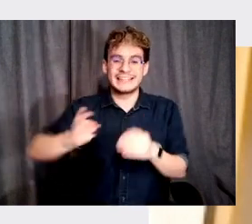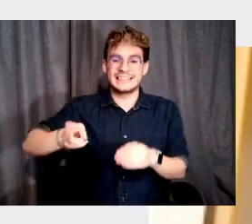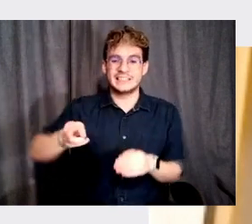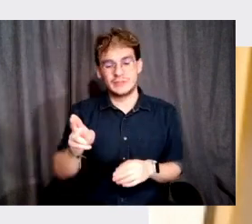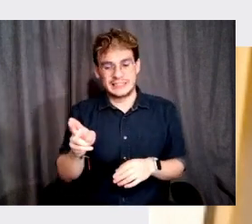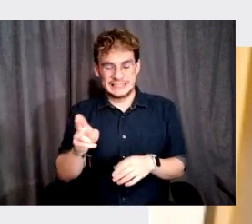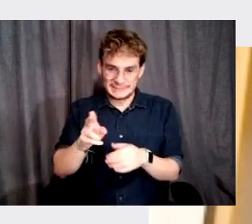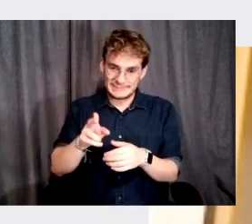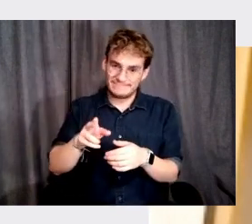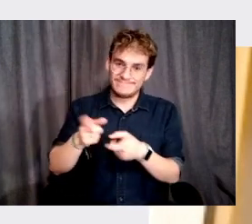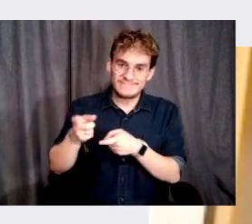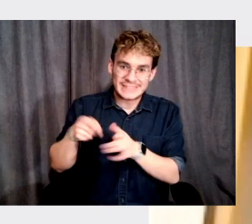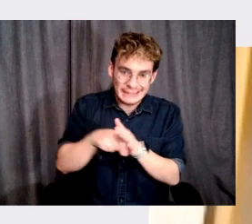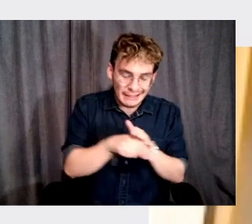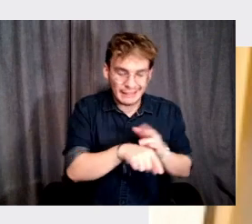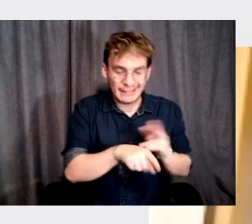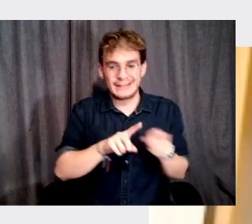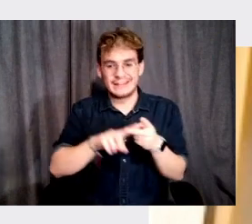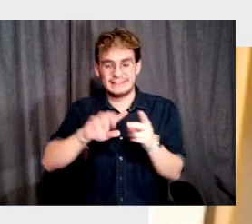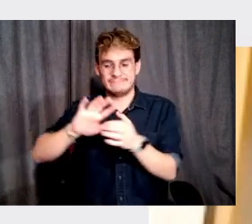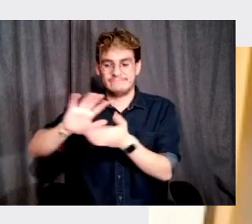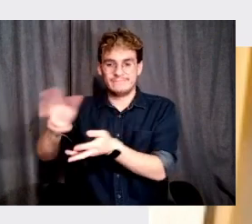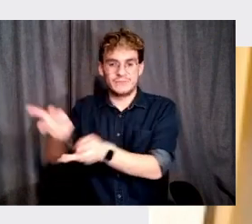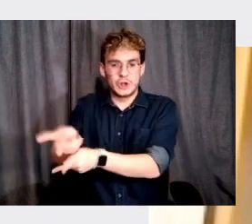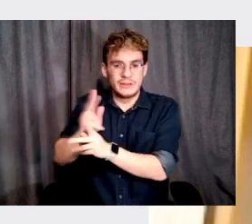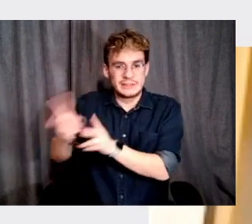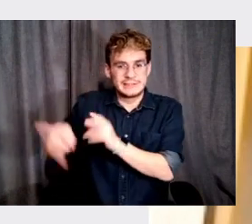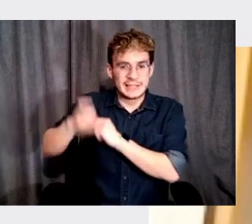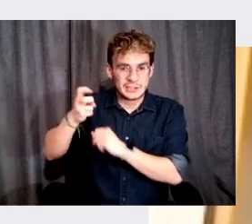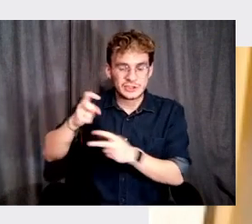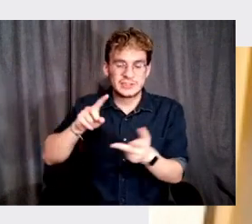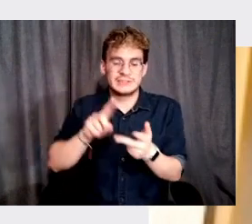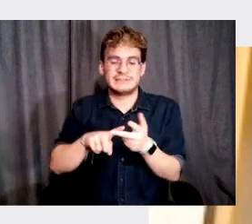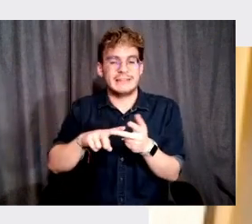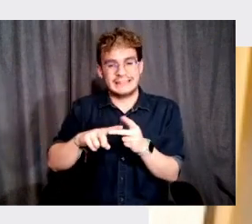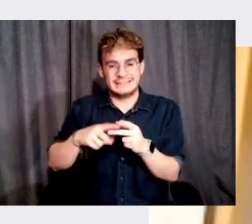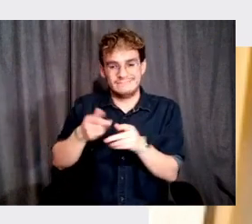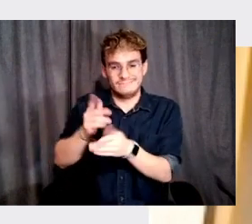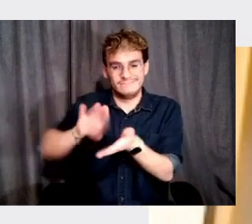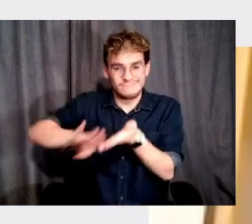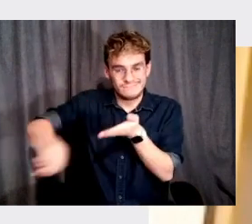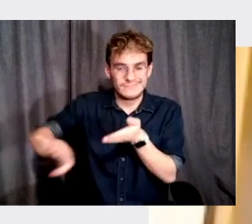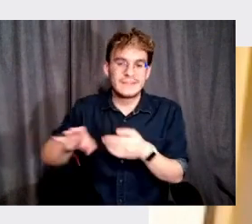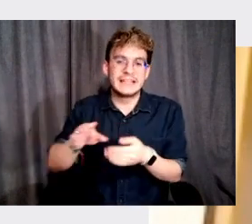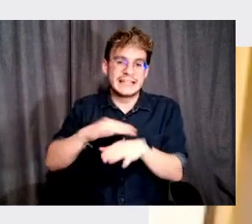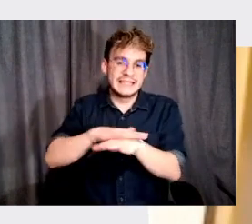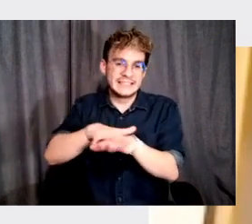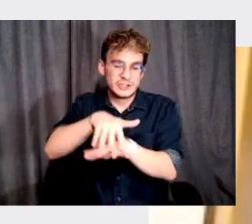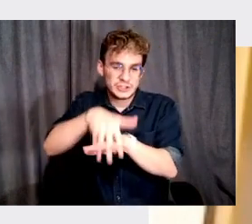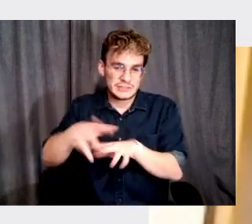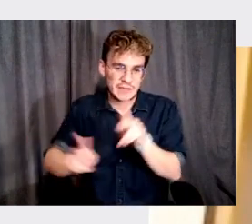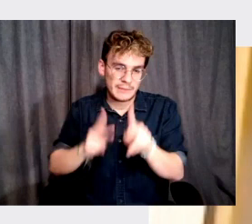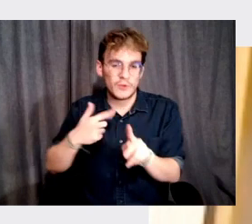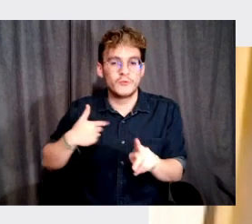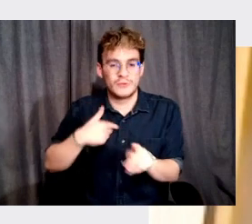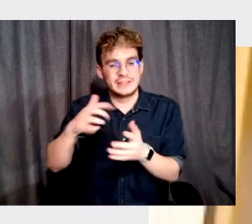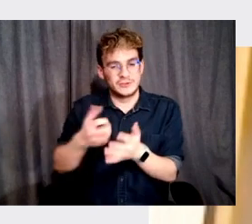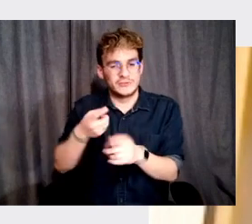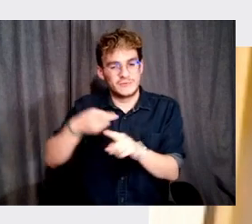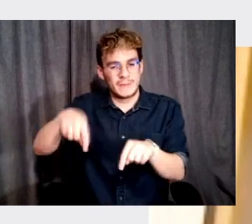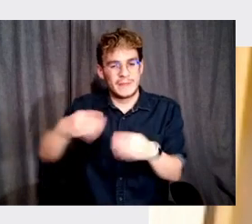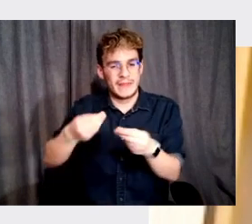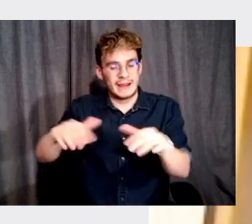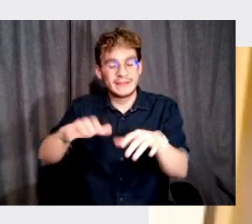genocide, colonization, and assimilation of Indigenous people that took place on this land. Mindful of